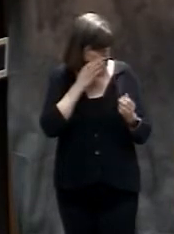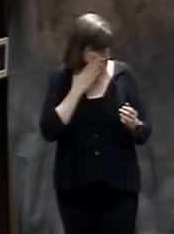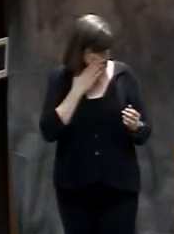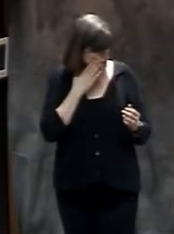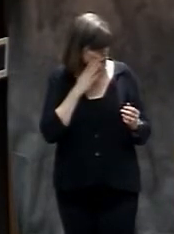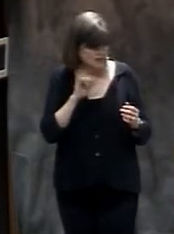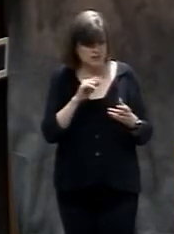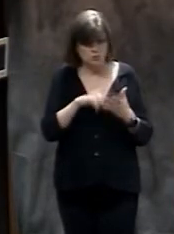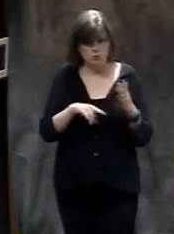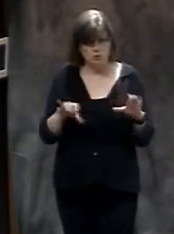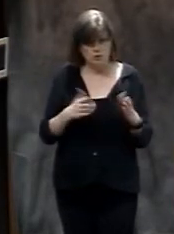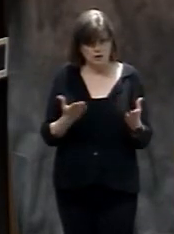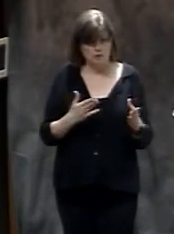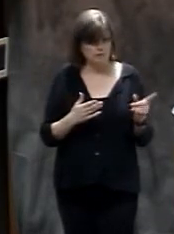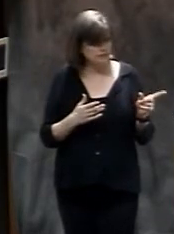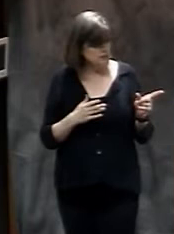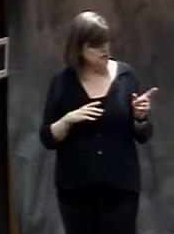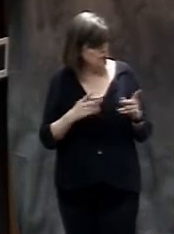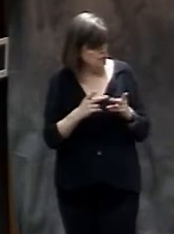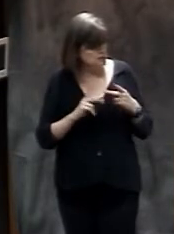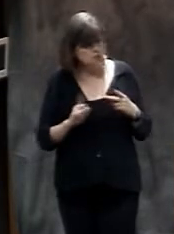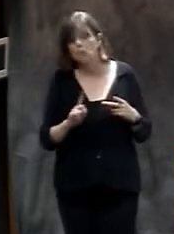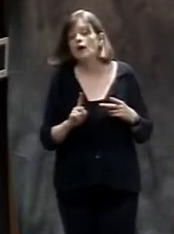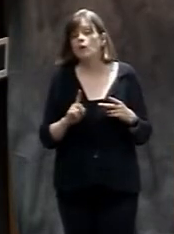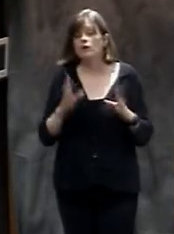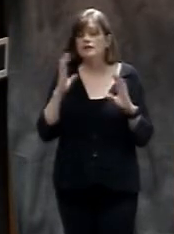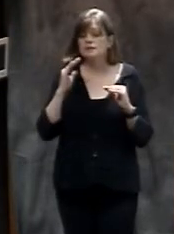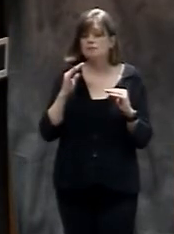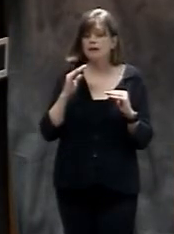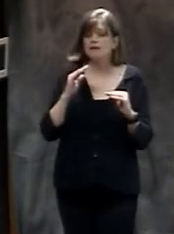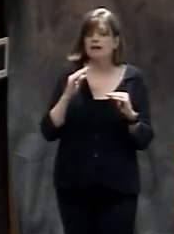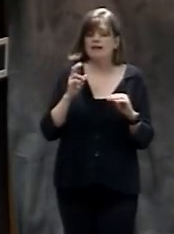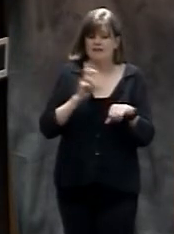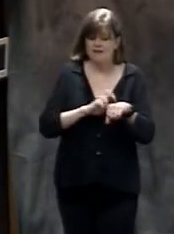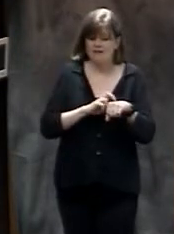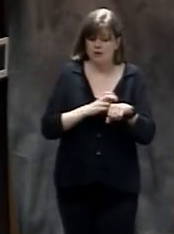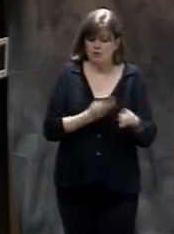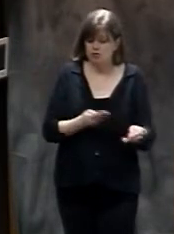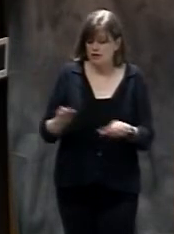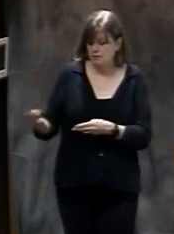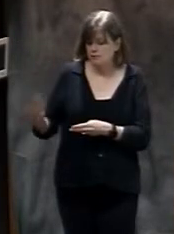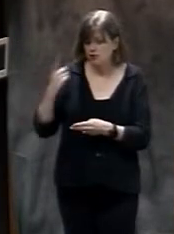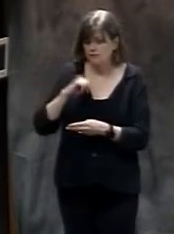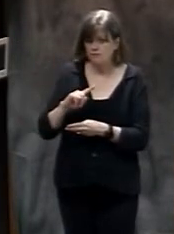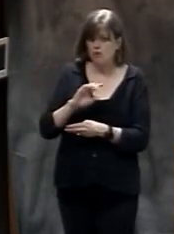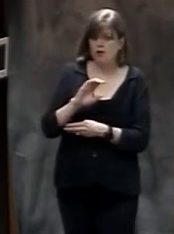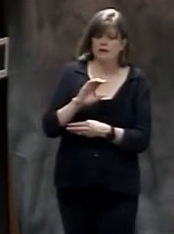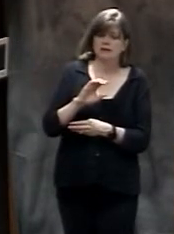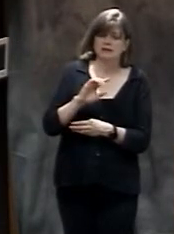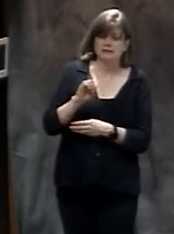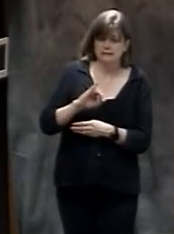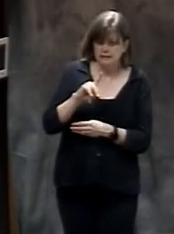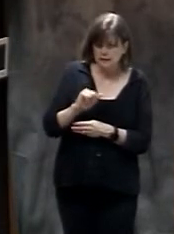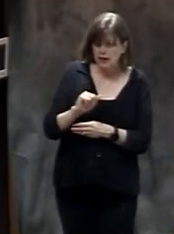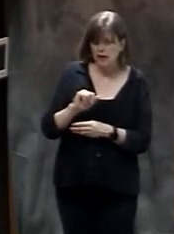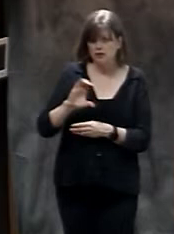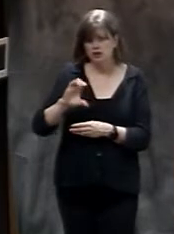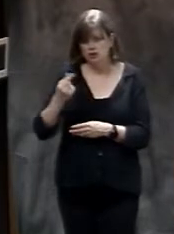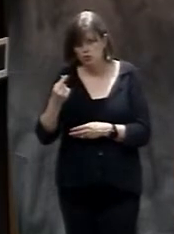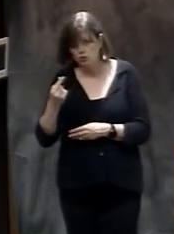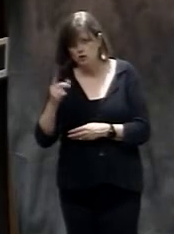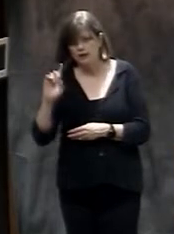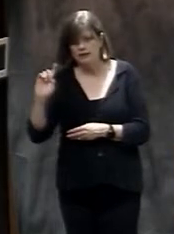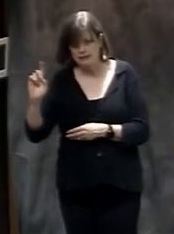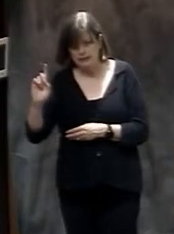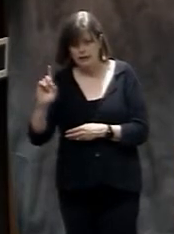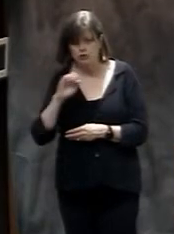might expect the virus transmission risk for Zika and chikungunya and dengue to be the highest, both now and if you go into the dark reds